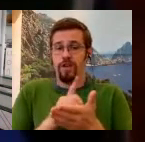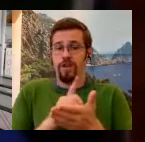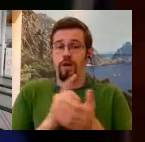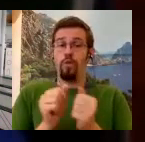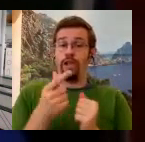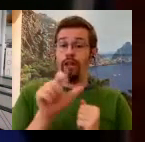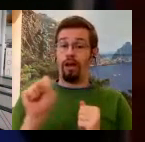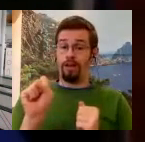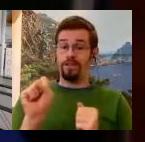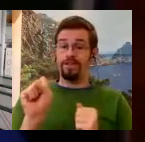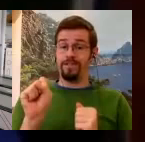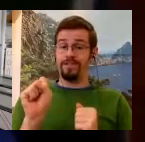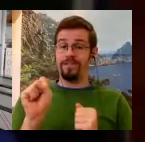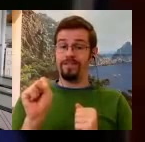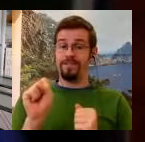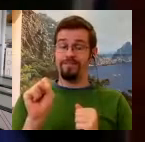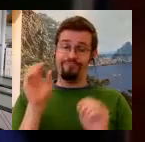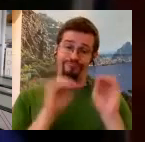screen captures.